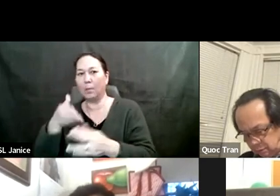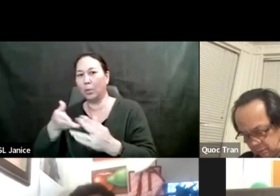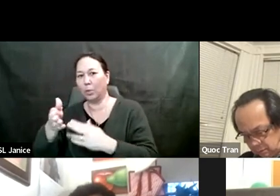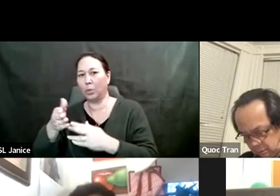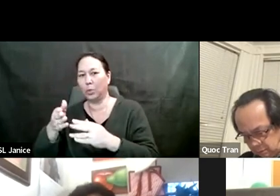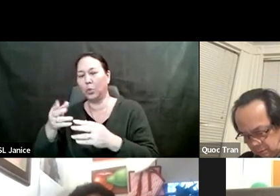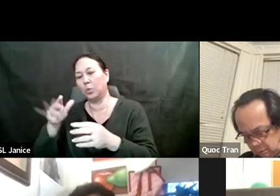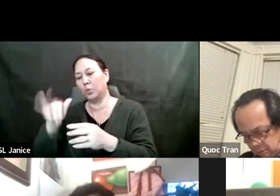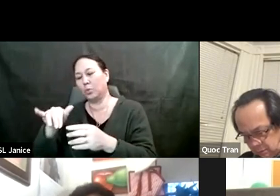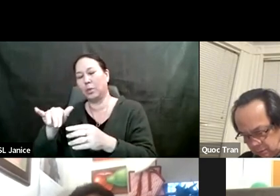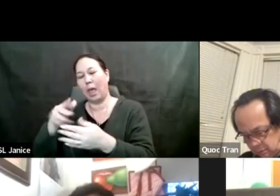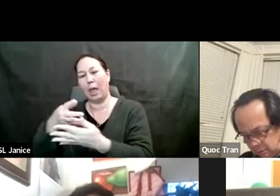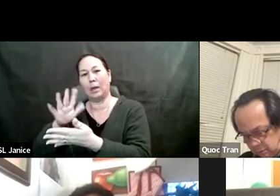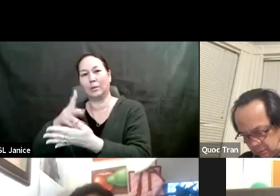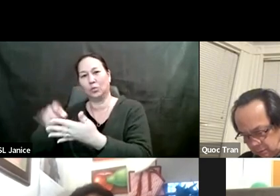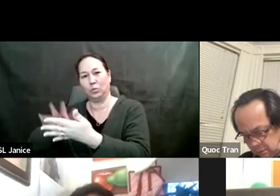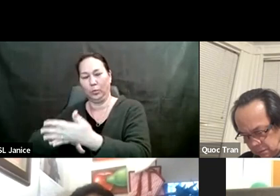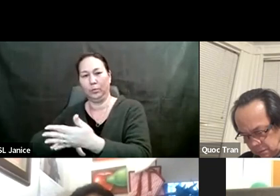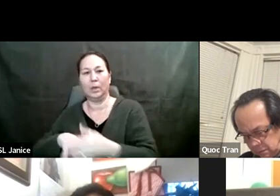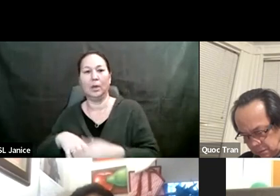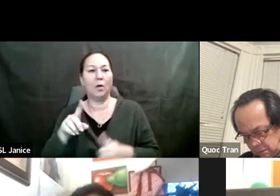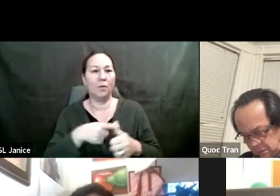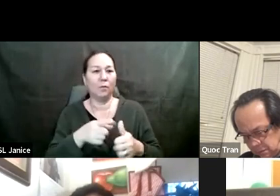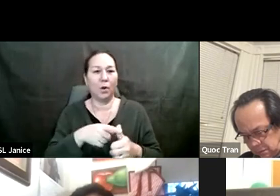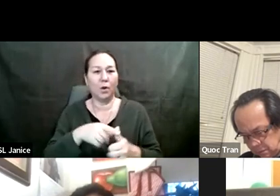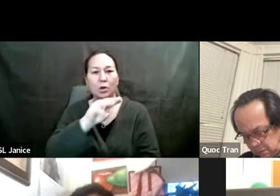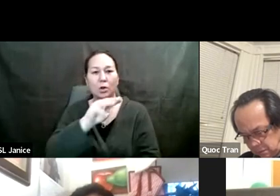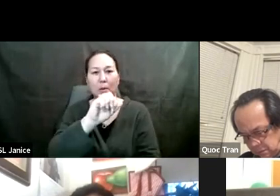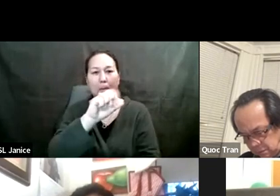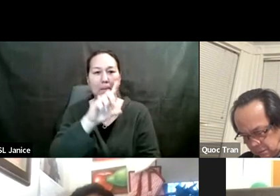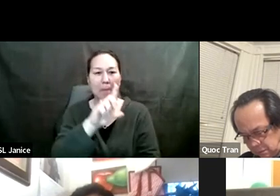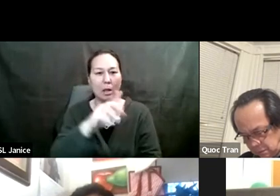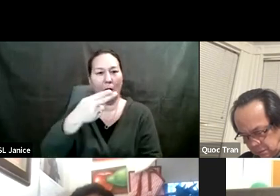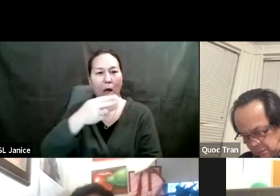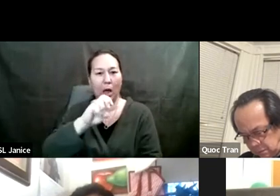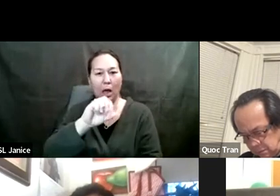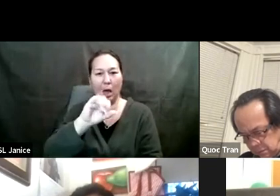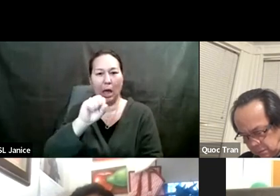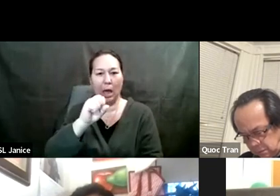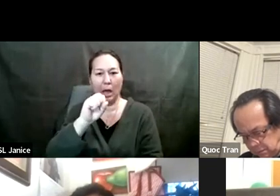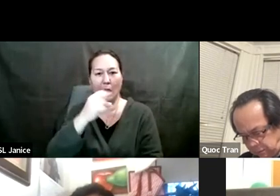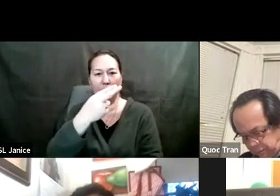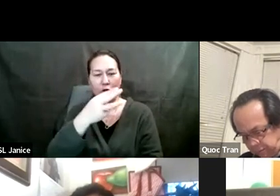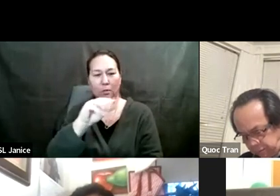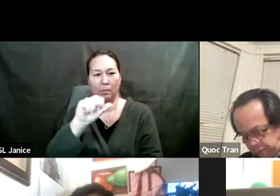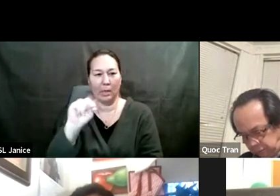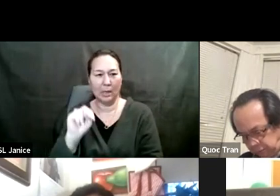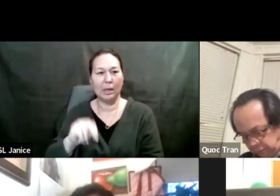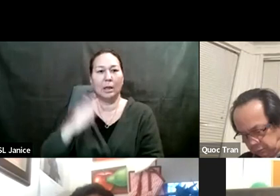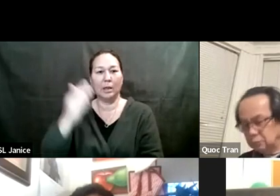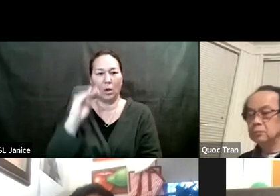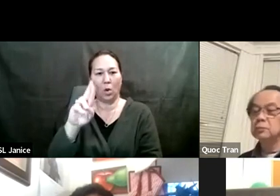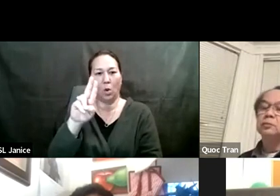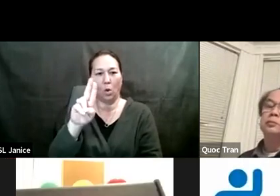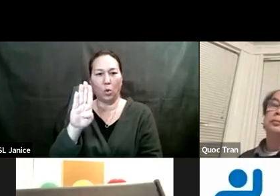Michael Heisman followed by Ruby Reyes Sharon Hinton and yamaris Matthias if you could please